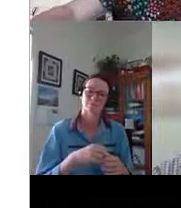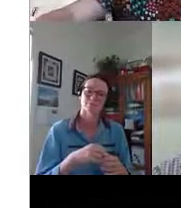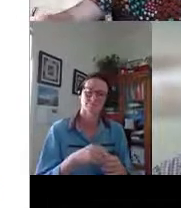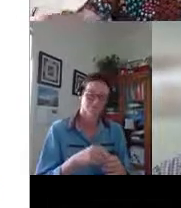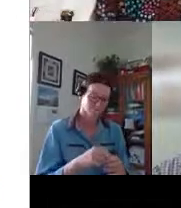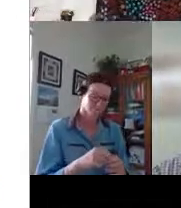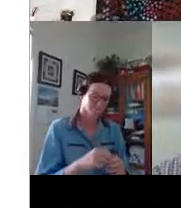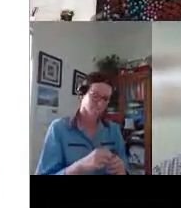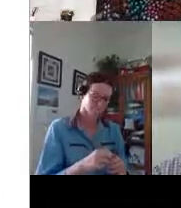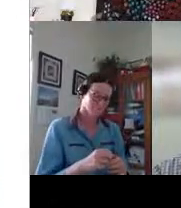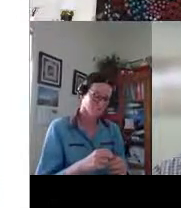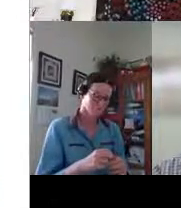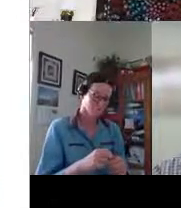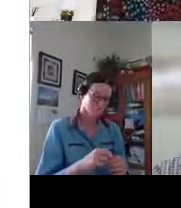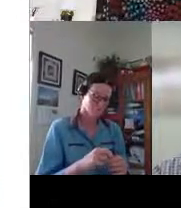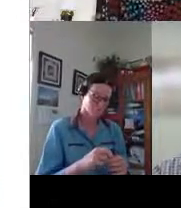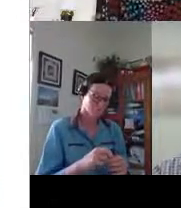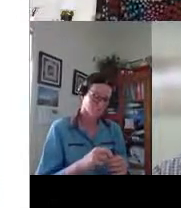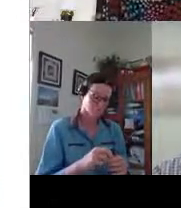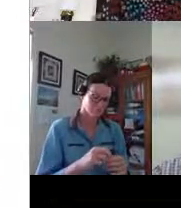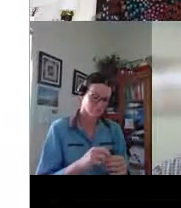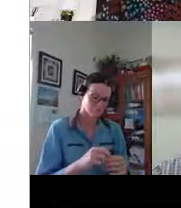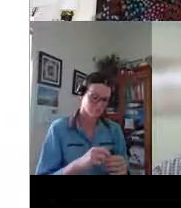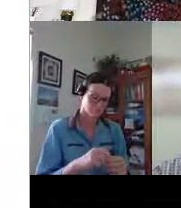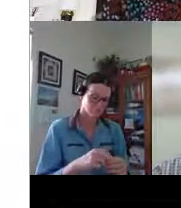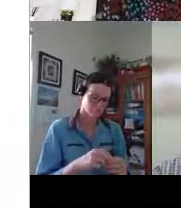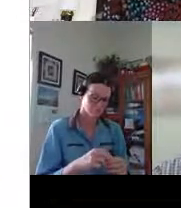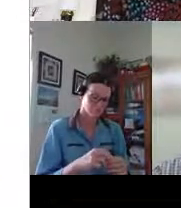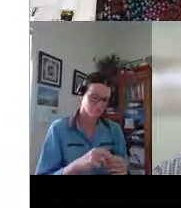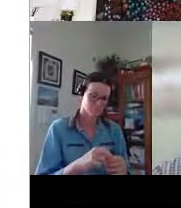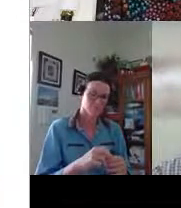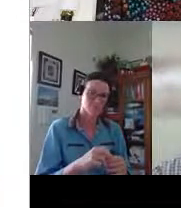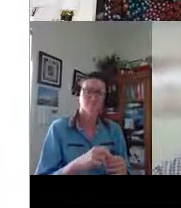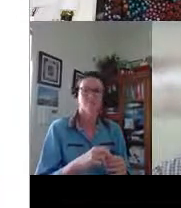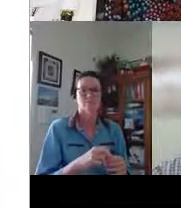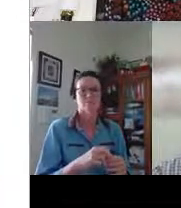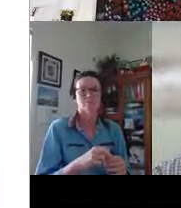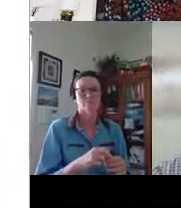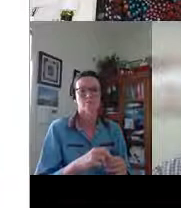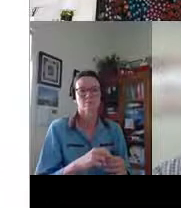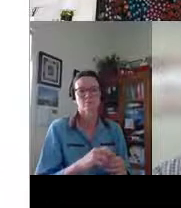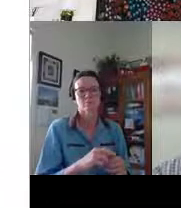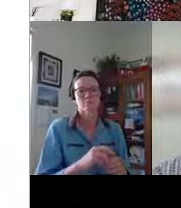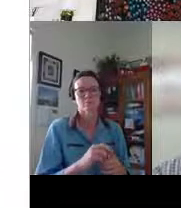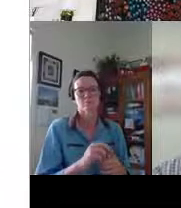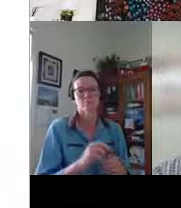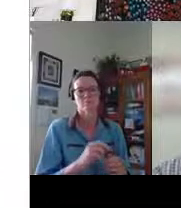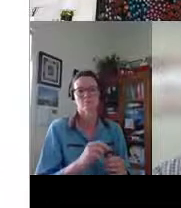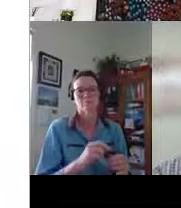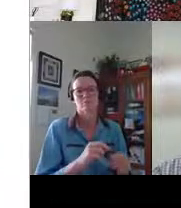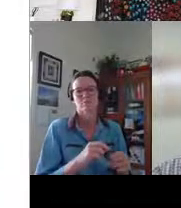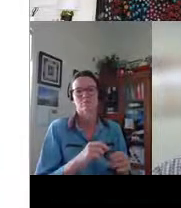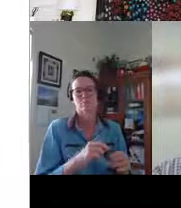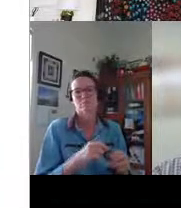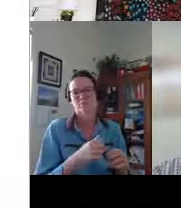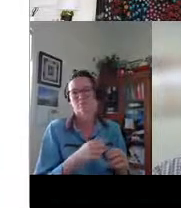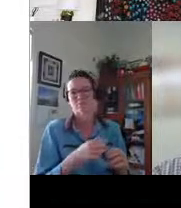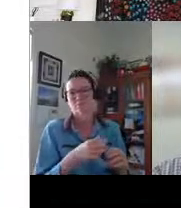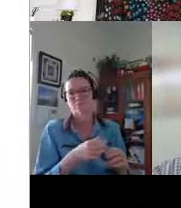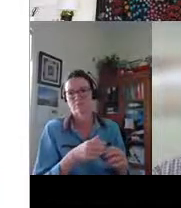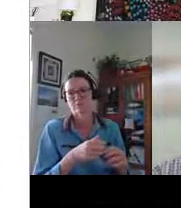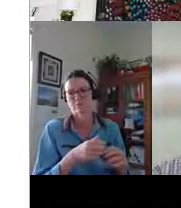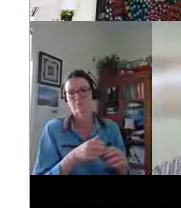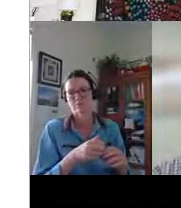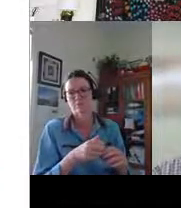looking at the viability of those things, we had to look at that external value thing, like, because really, I mean, as you say, this is why there's a horses